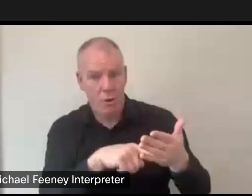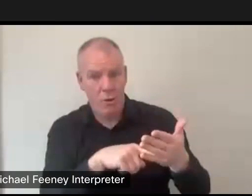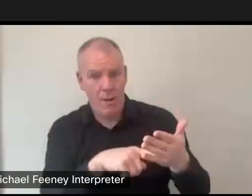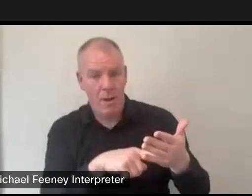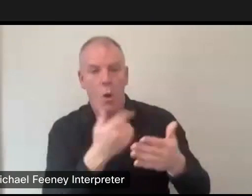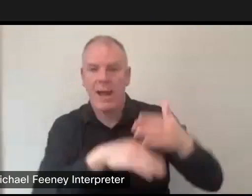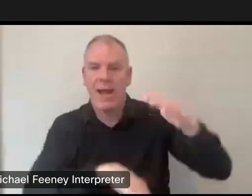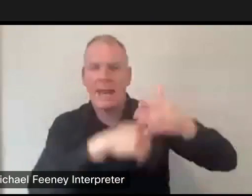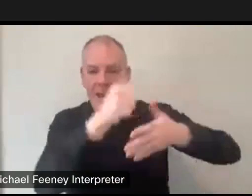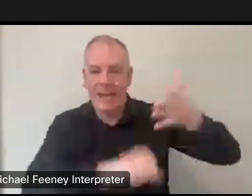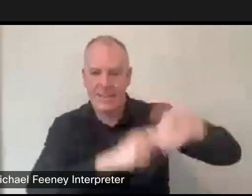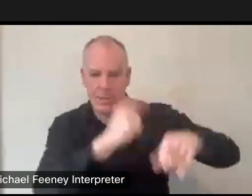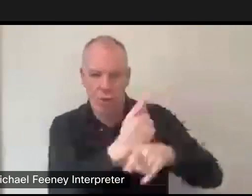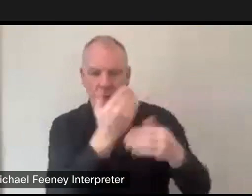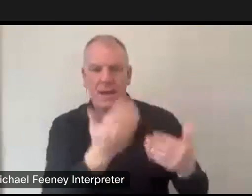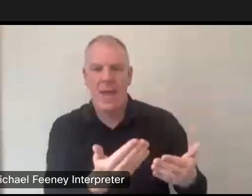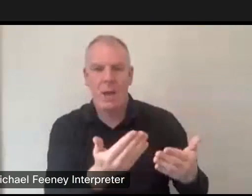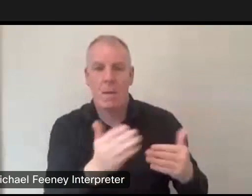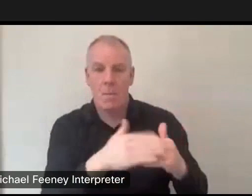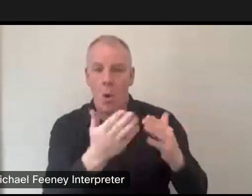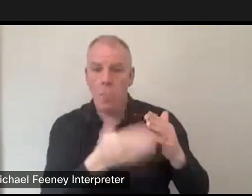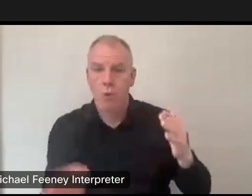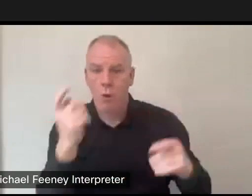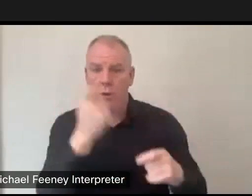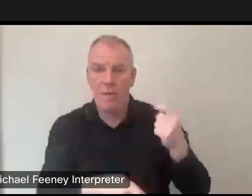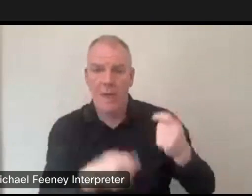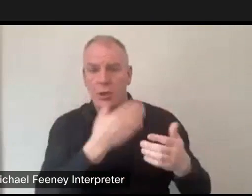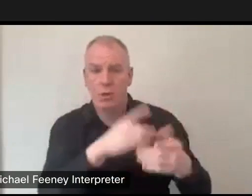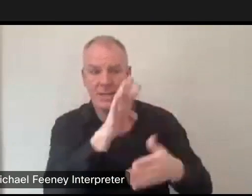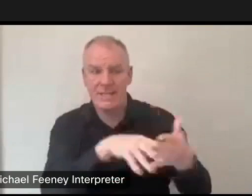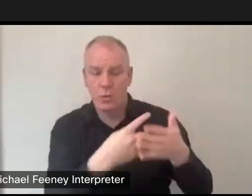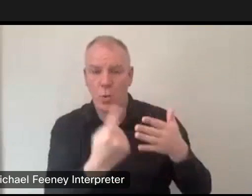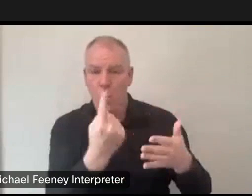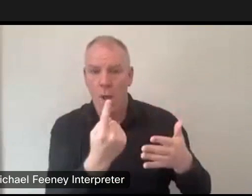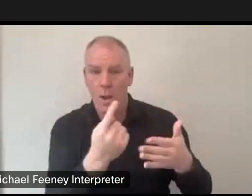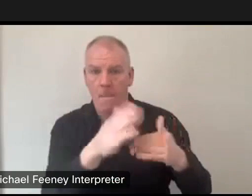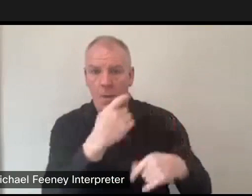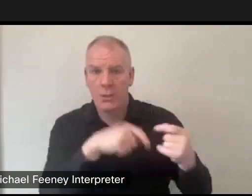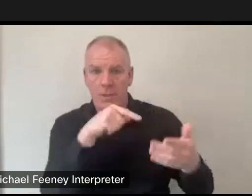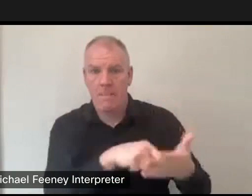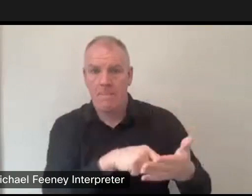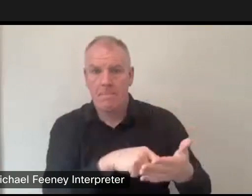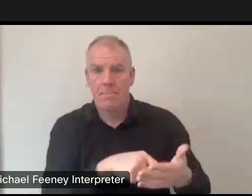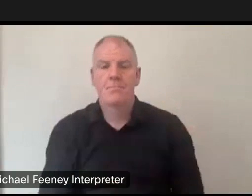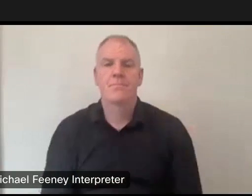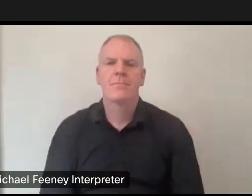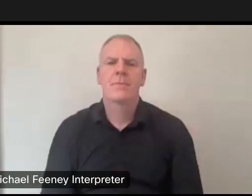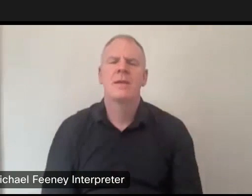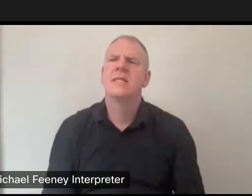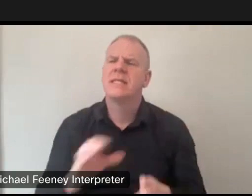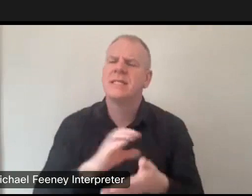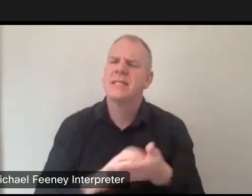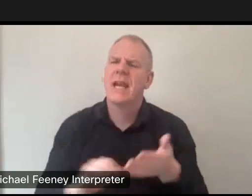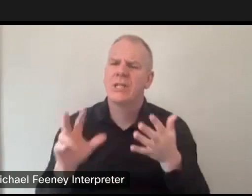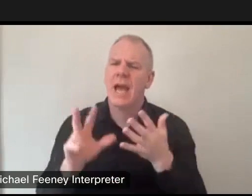list of notifiable incidents broader than those listed in Schedule 1 of the Act? Well, I think Section 8